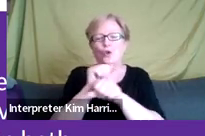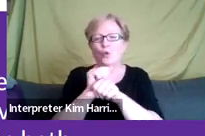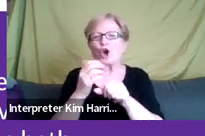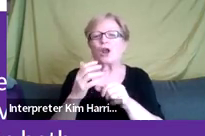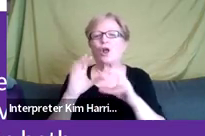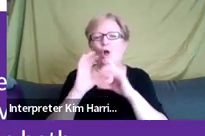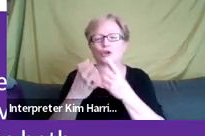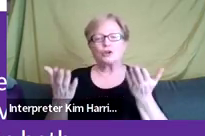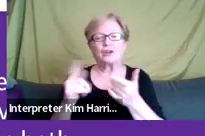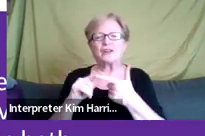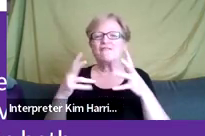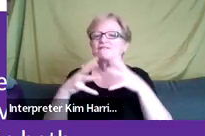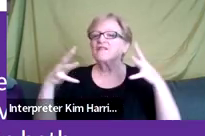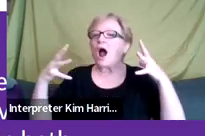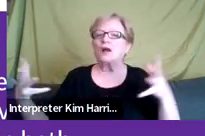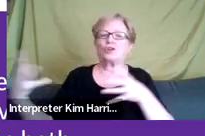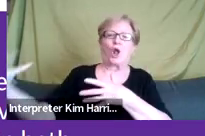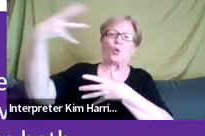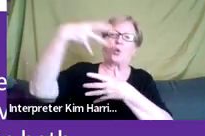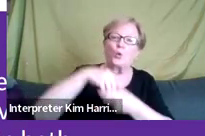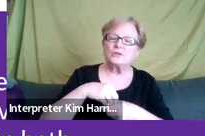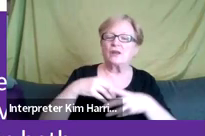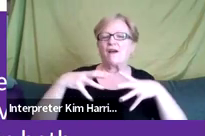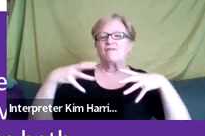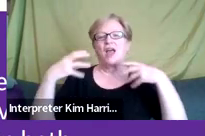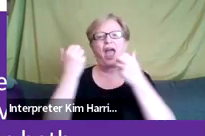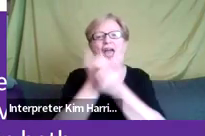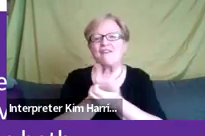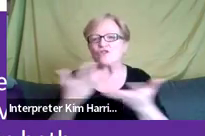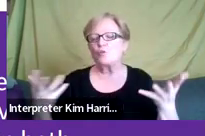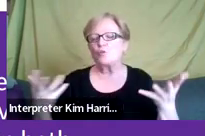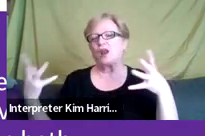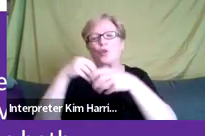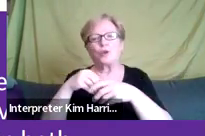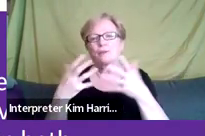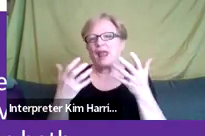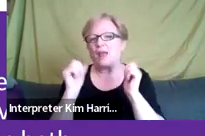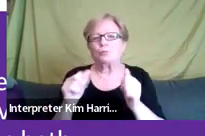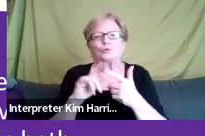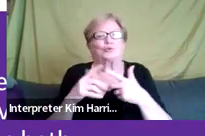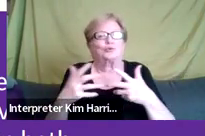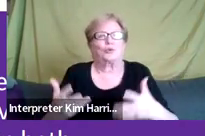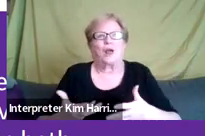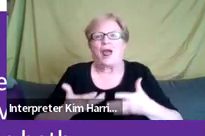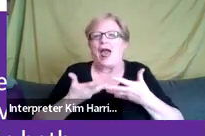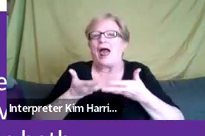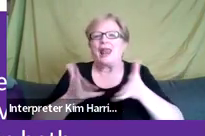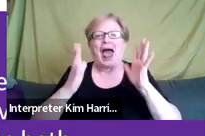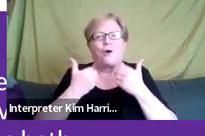inclusive. It allows us to not only assist